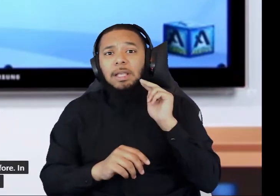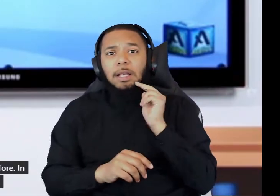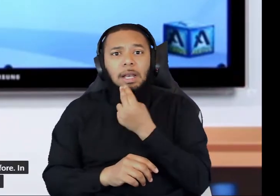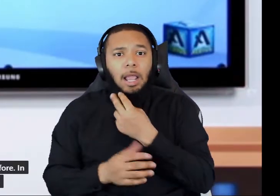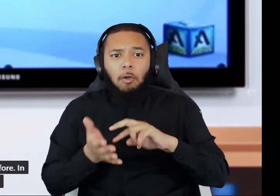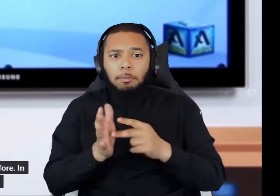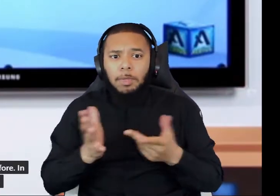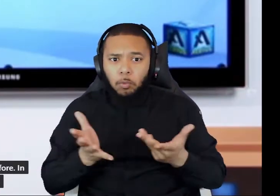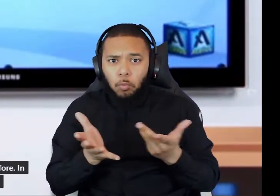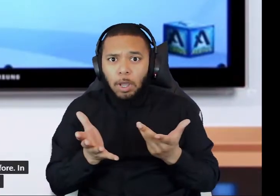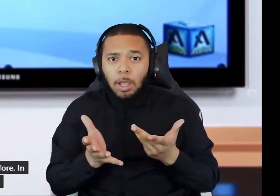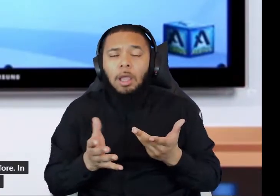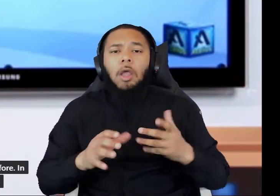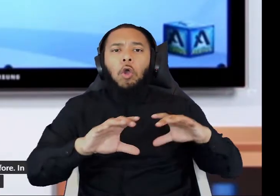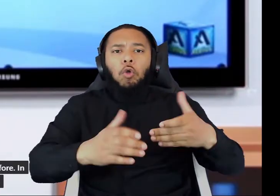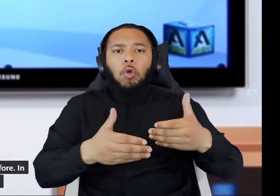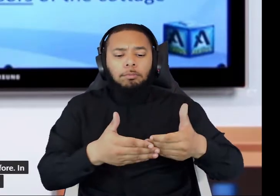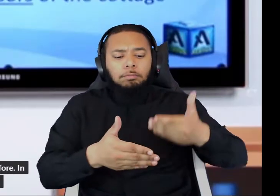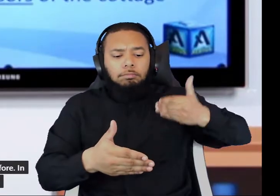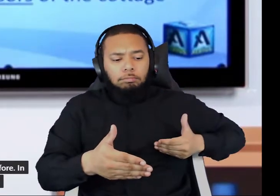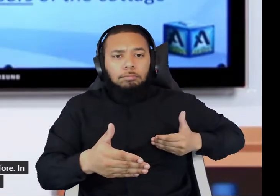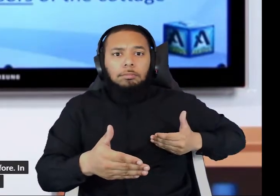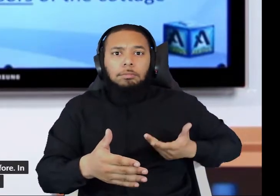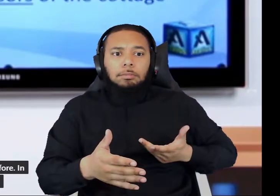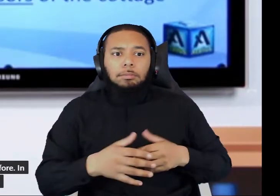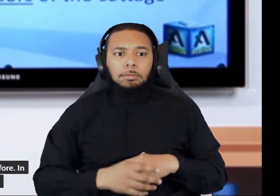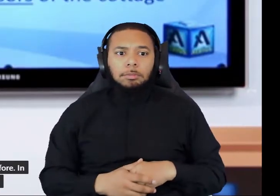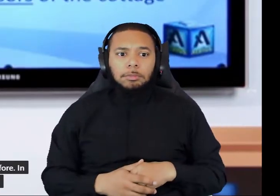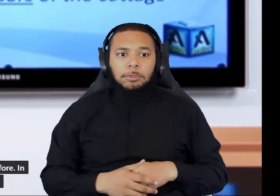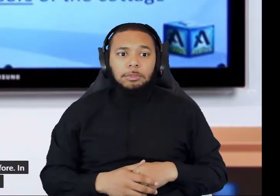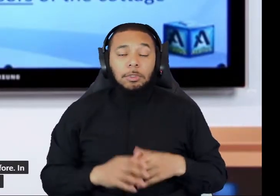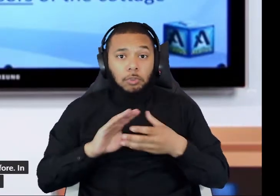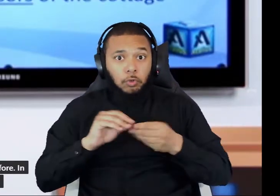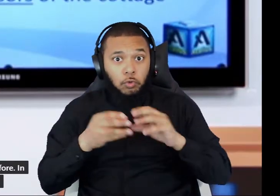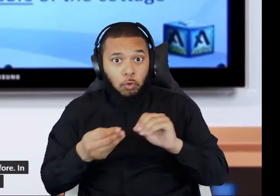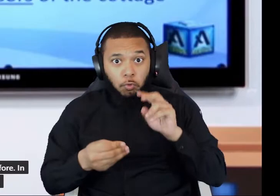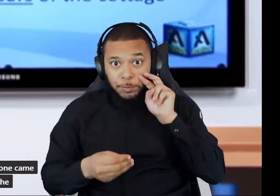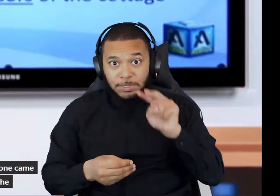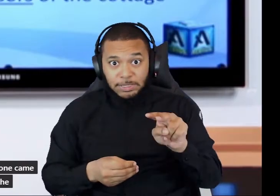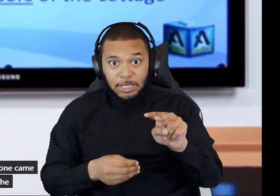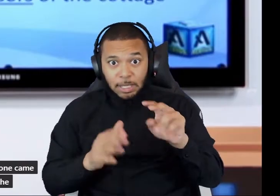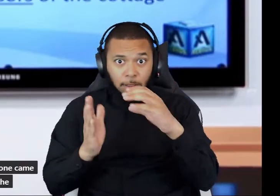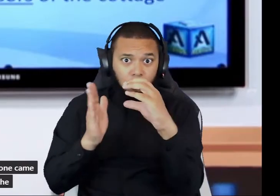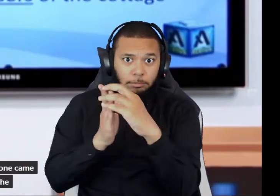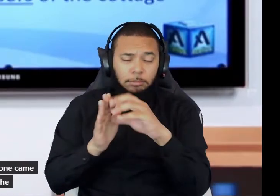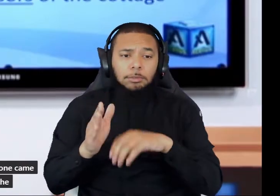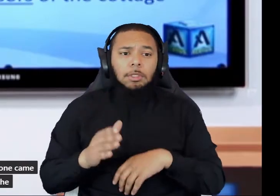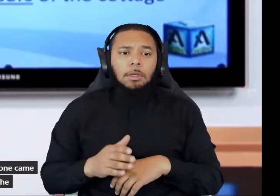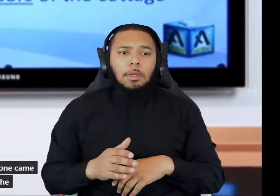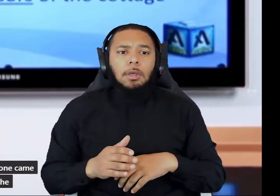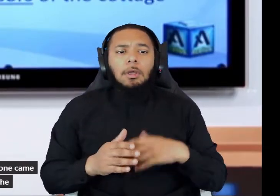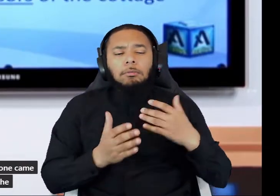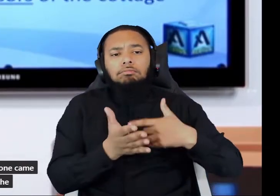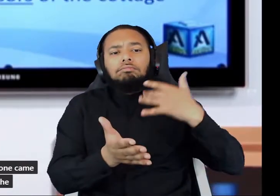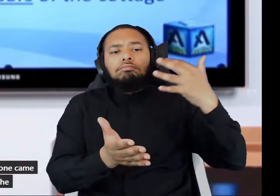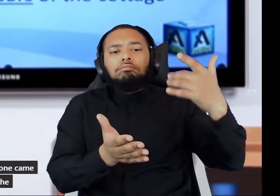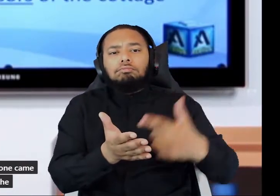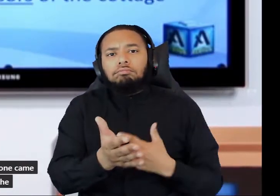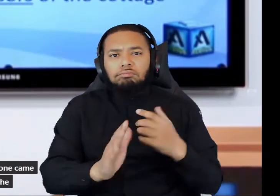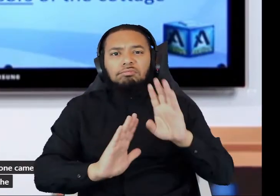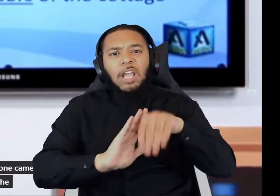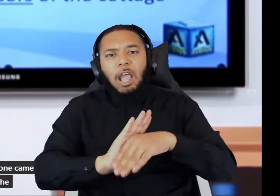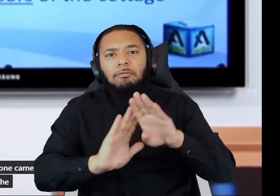it means those who came before. In the story, you'll see it here. Now and then, half an hour